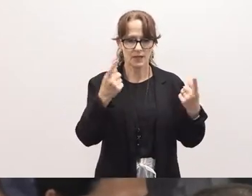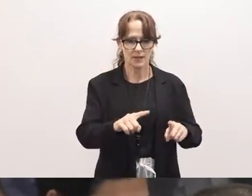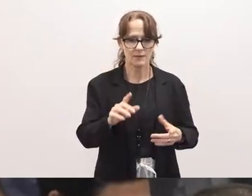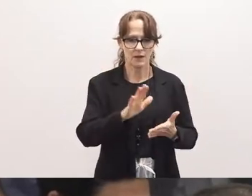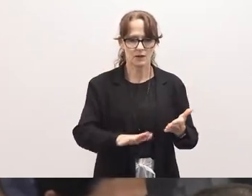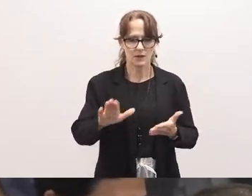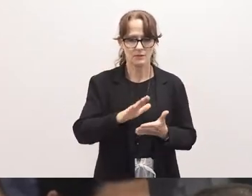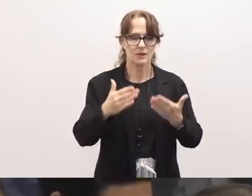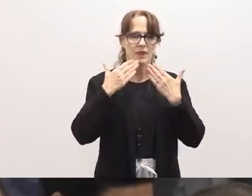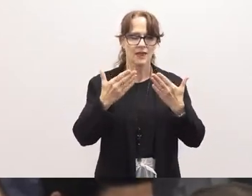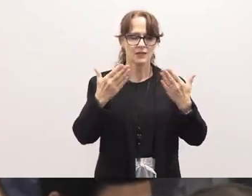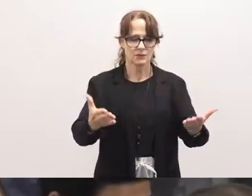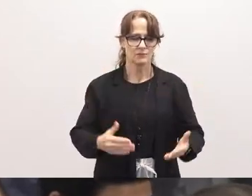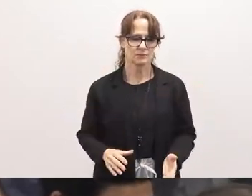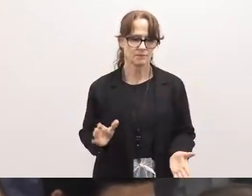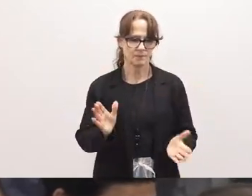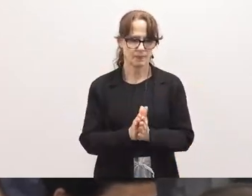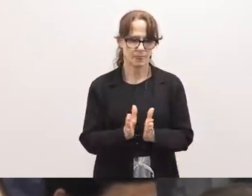campus. Thank you.